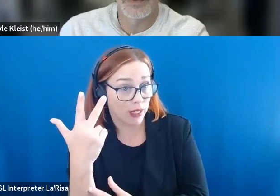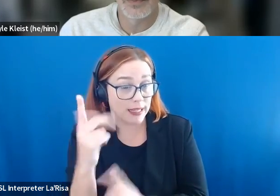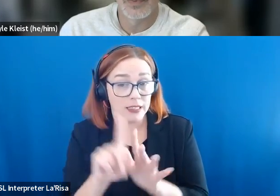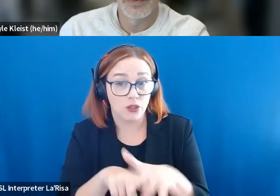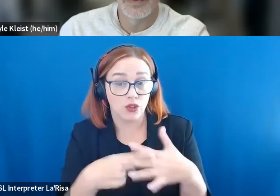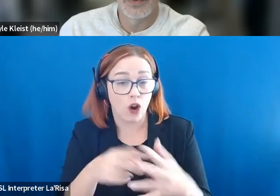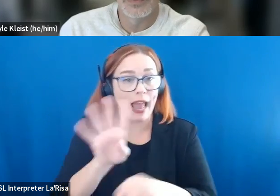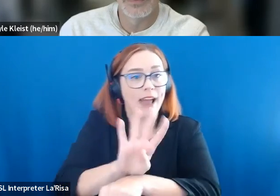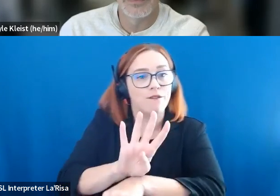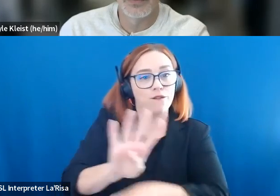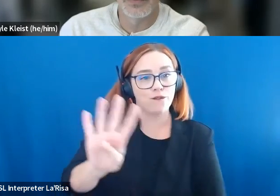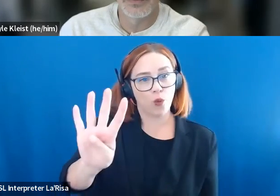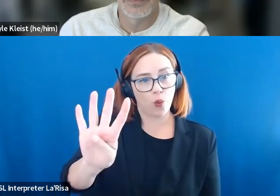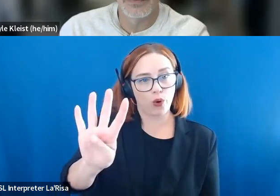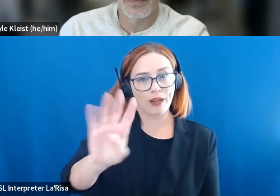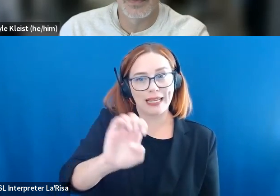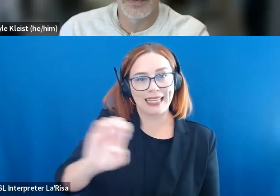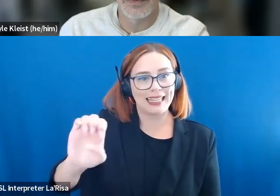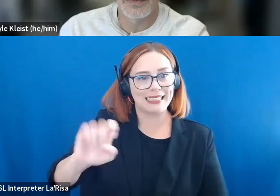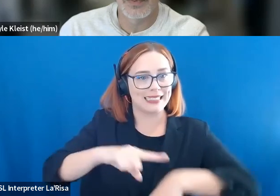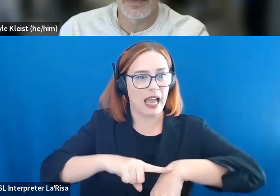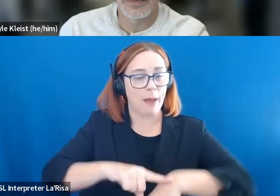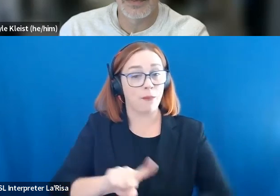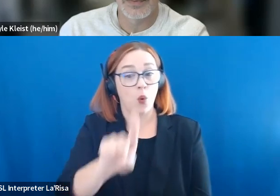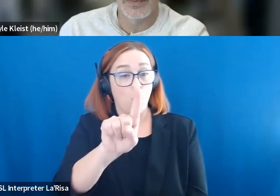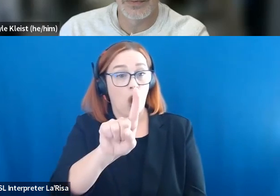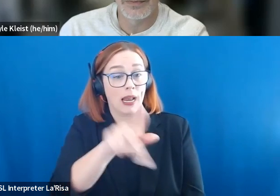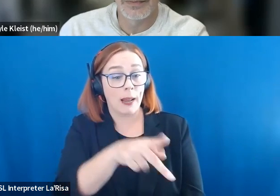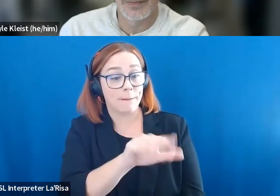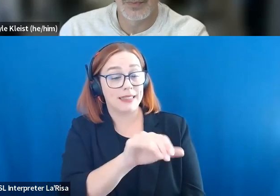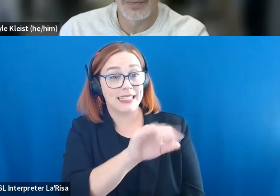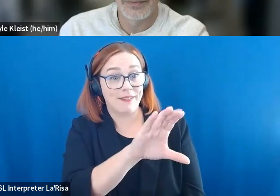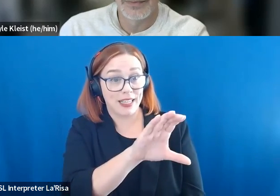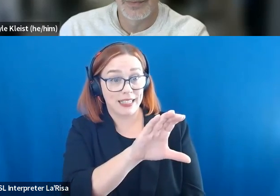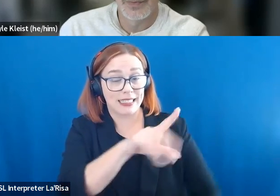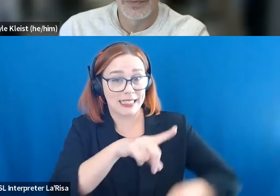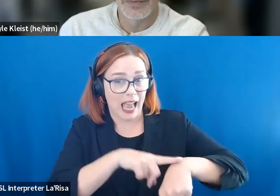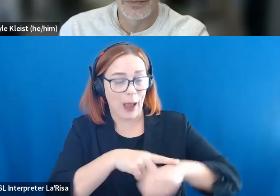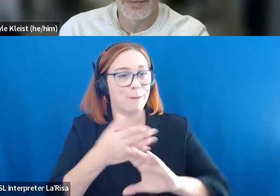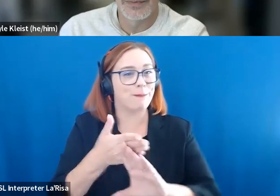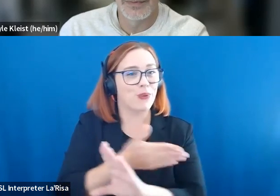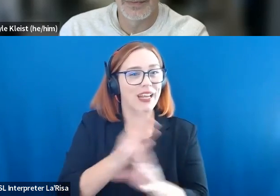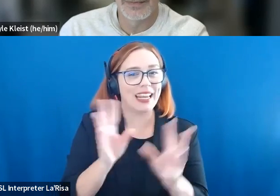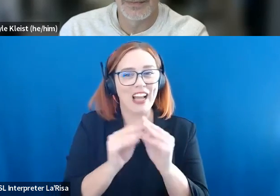4 p.m. Eastern Time, 1 p.m. Pacific Time on the pre-conference wrap-up,